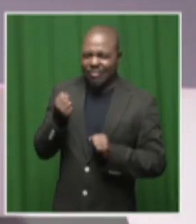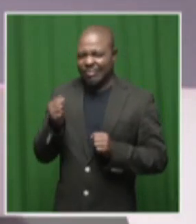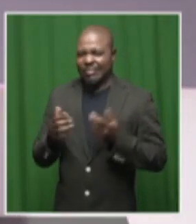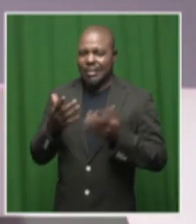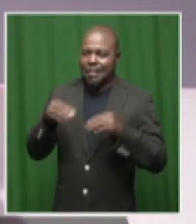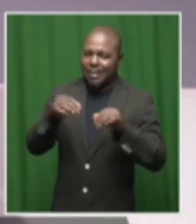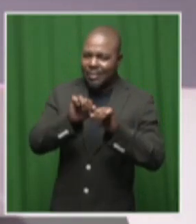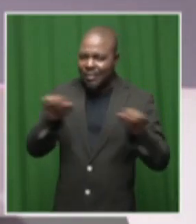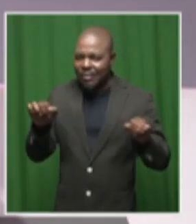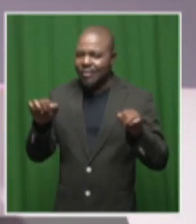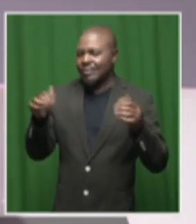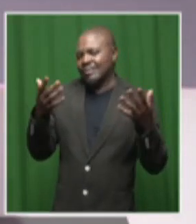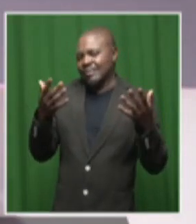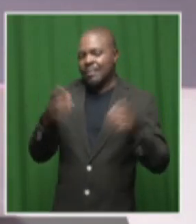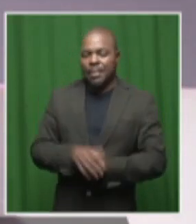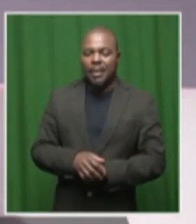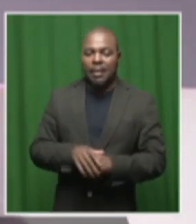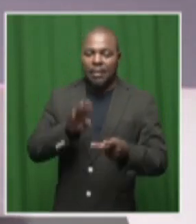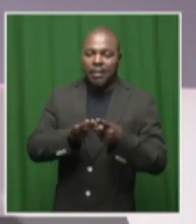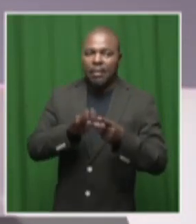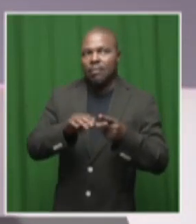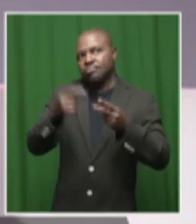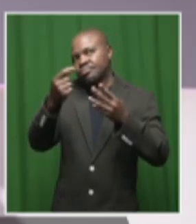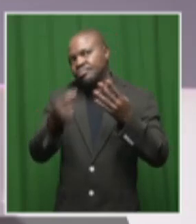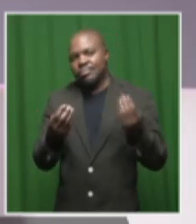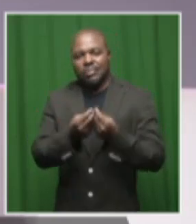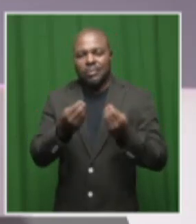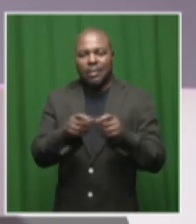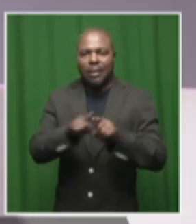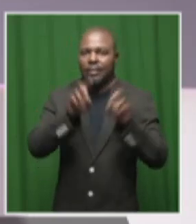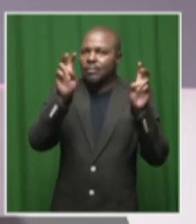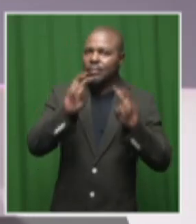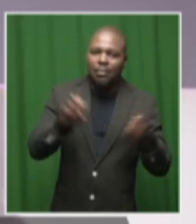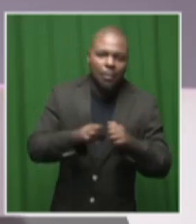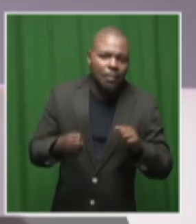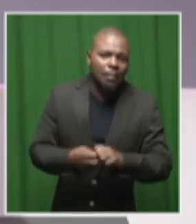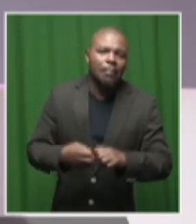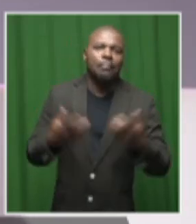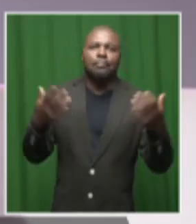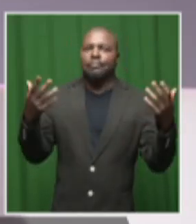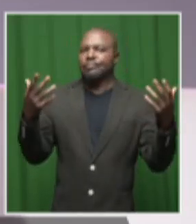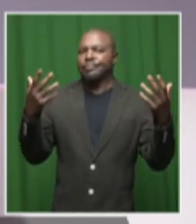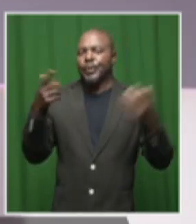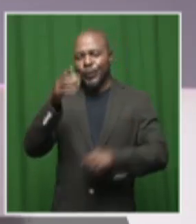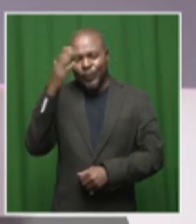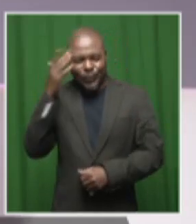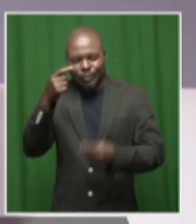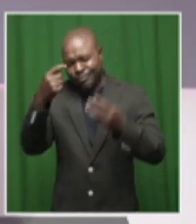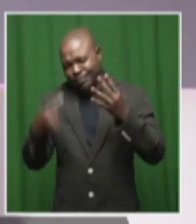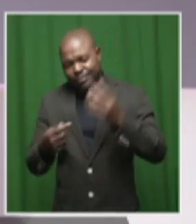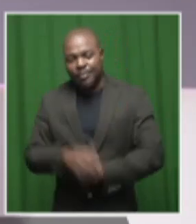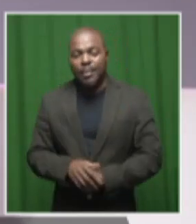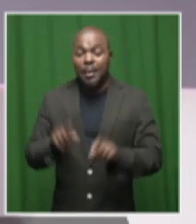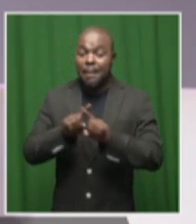their businesses in the main. Yeah. And there's other contributing factors, energy crisis, and so on and so forth.